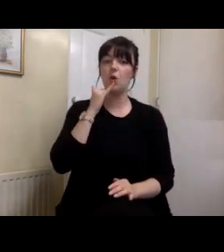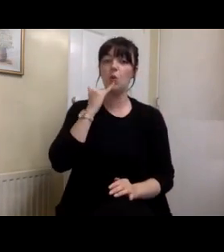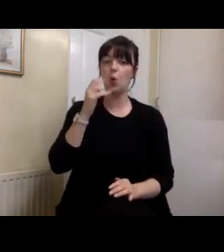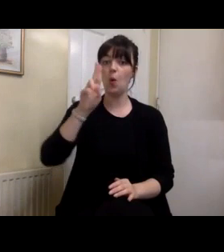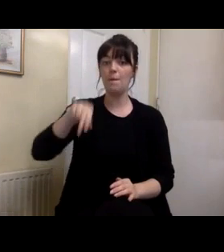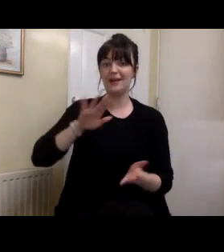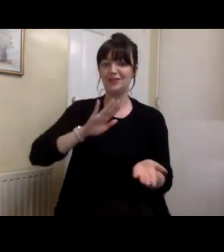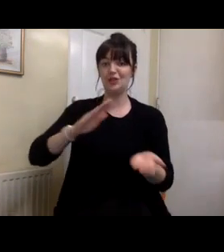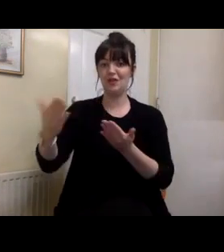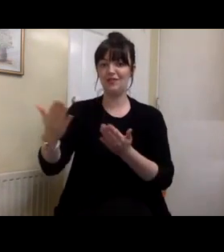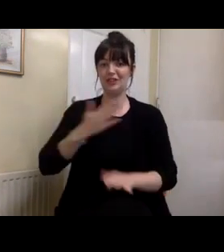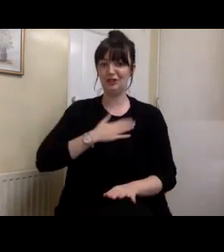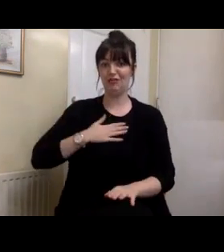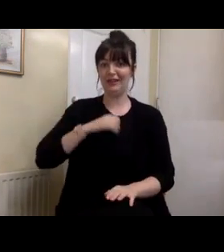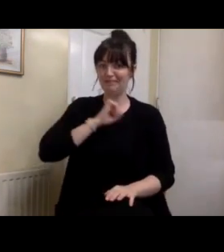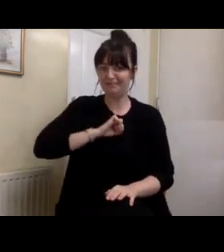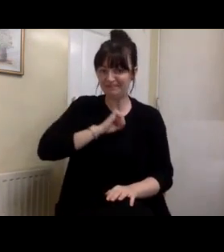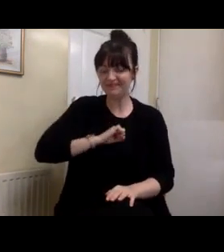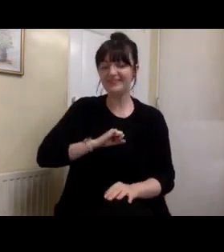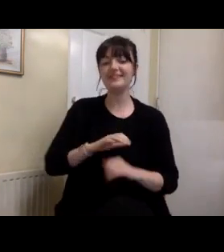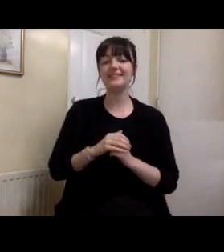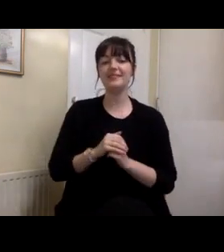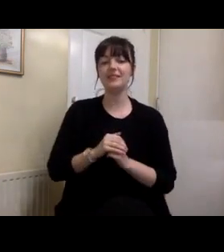me, and the web address for that is